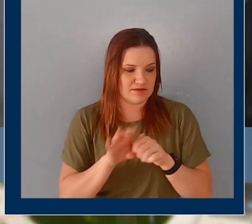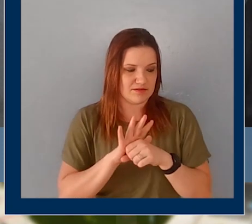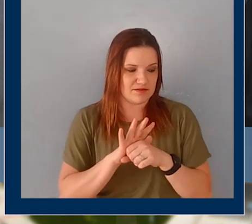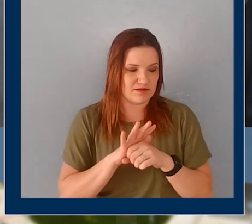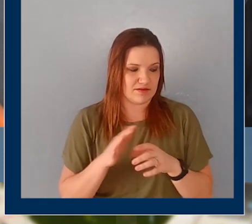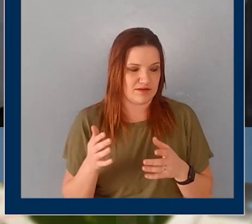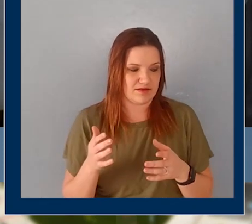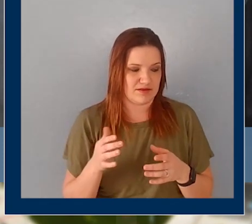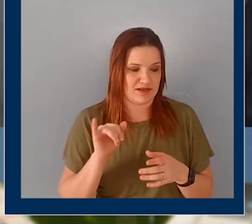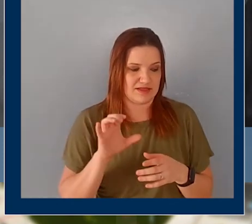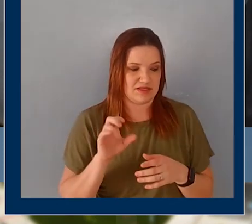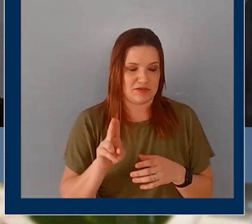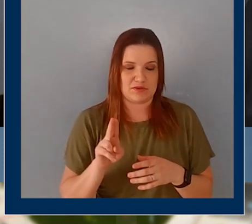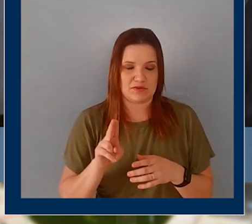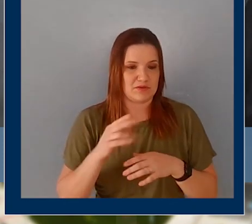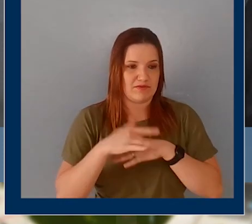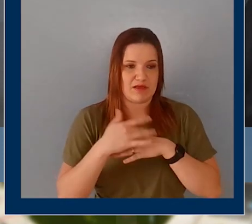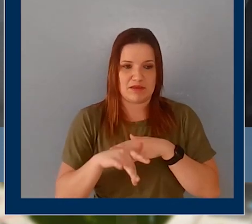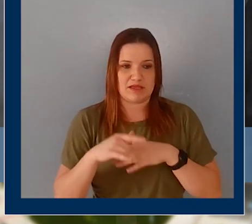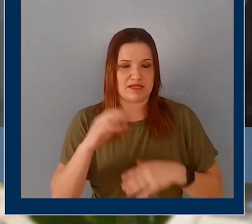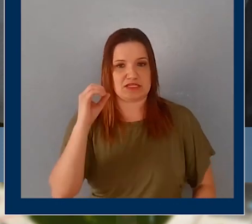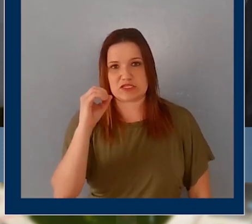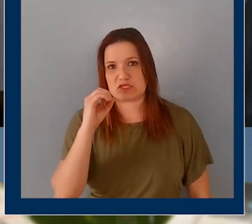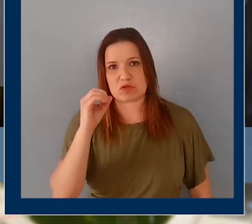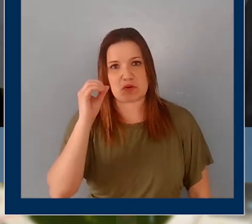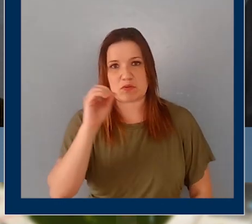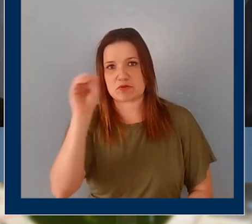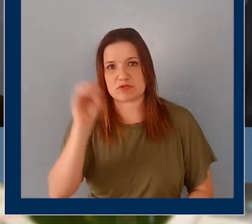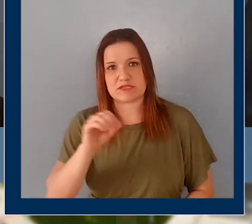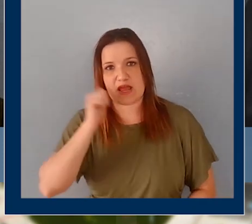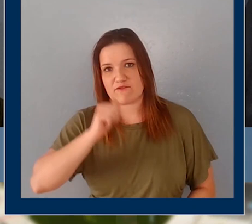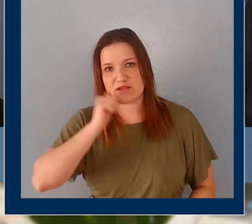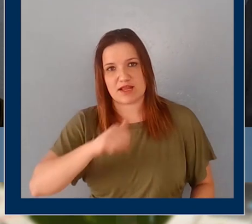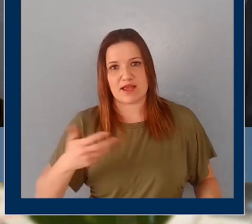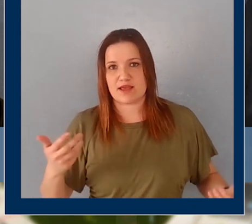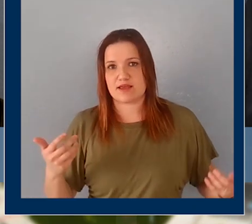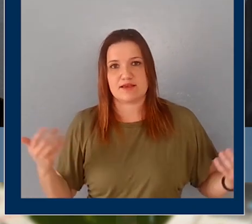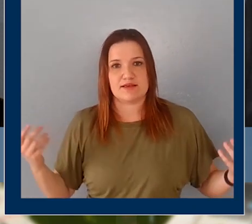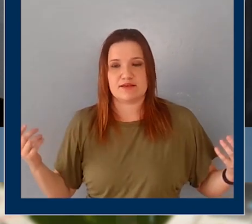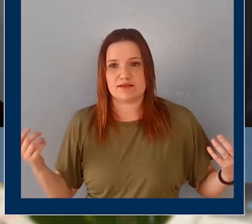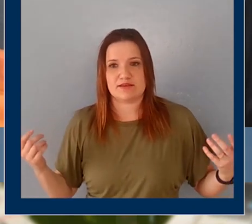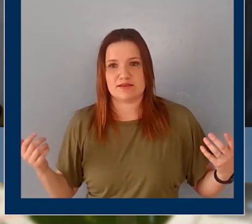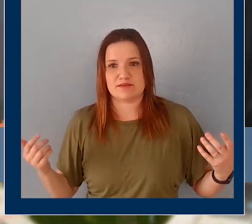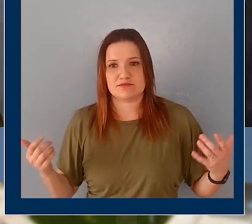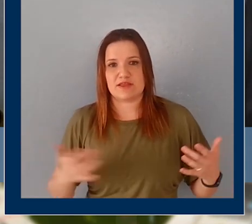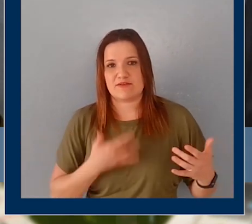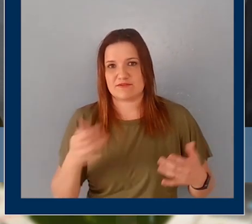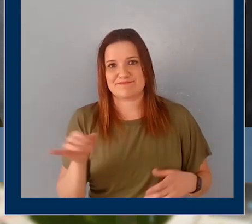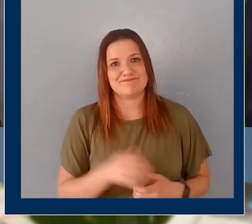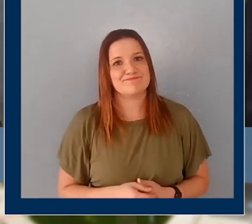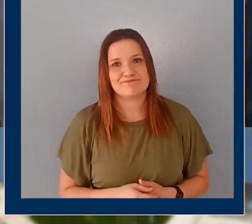with symptoms, recovered, returned to work, and then they are exposed again? So you've had